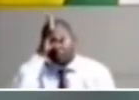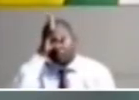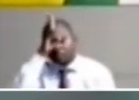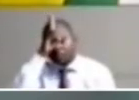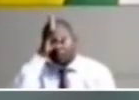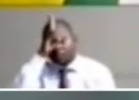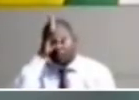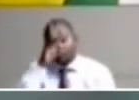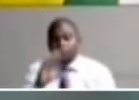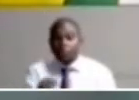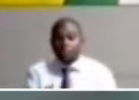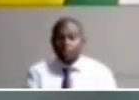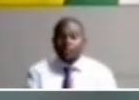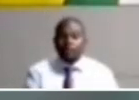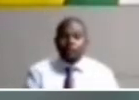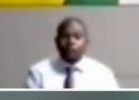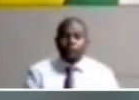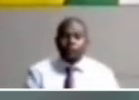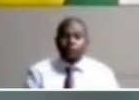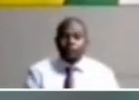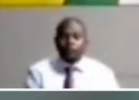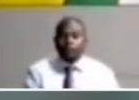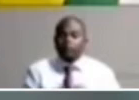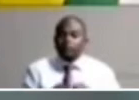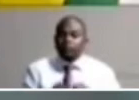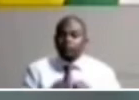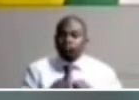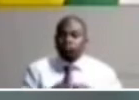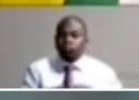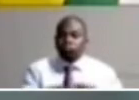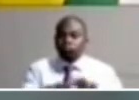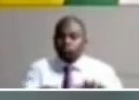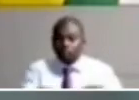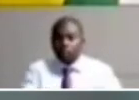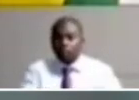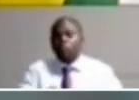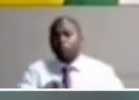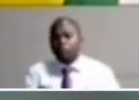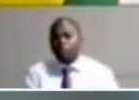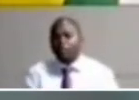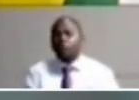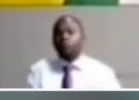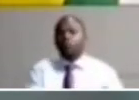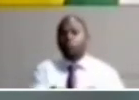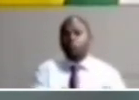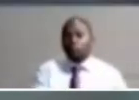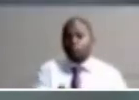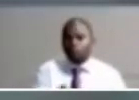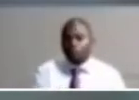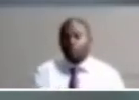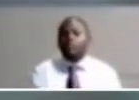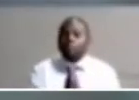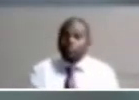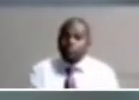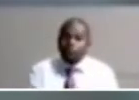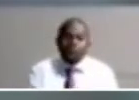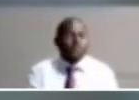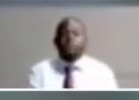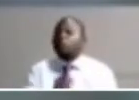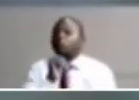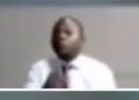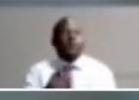In so doing, they may transfer the very sickness we are trying to prevent. So please don't think